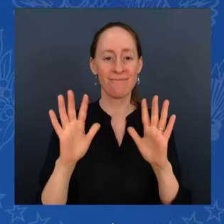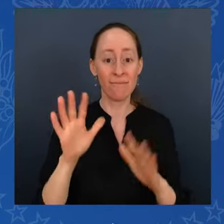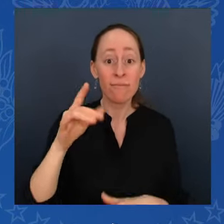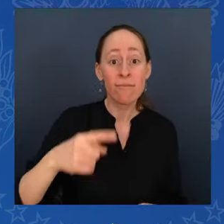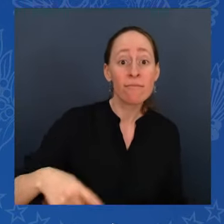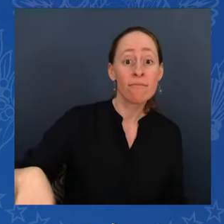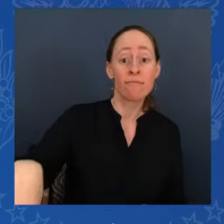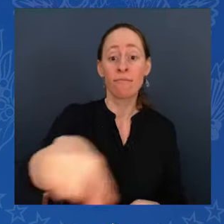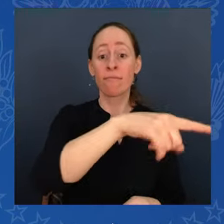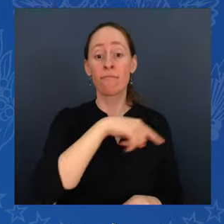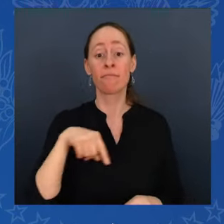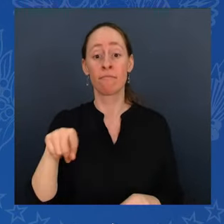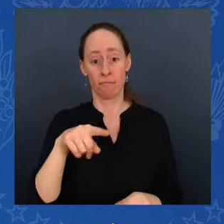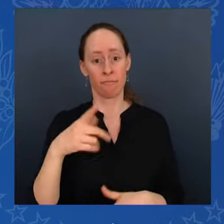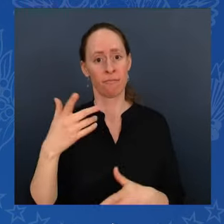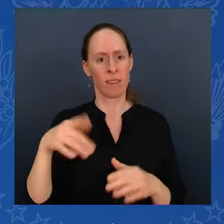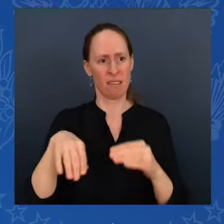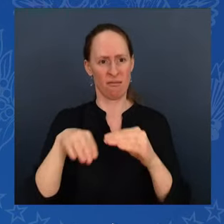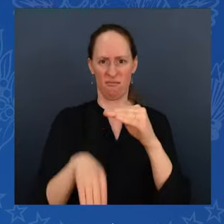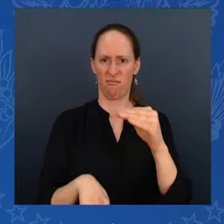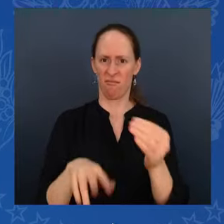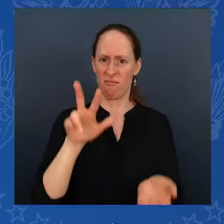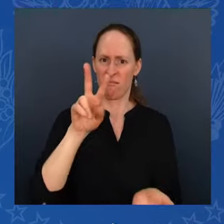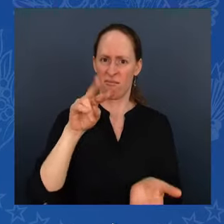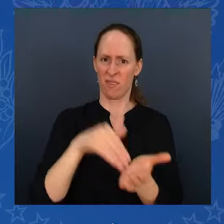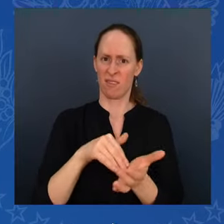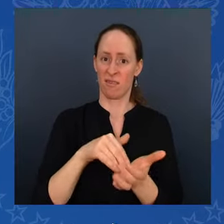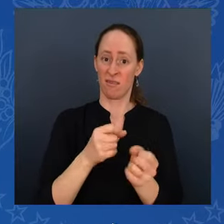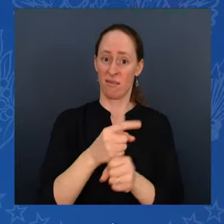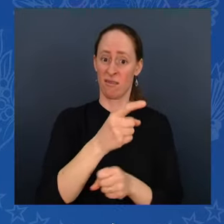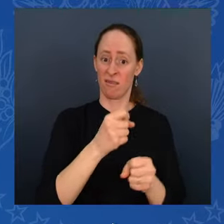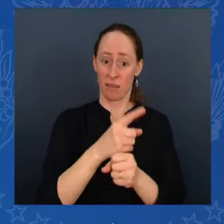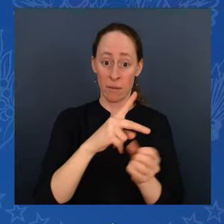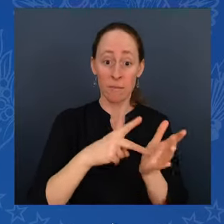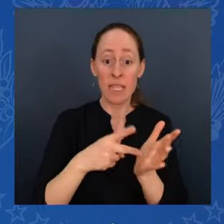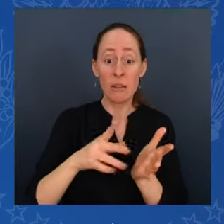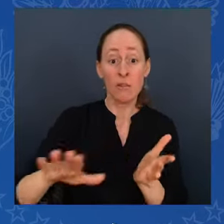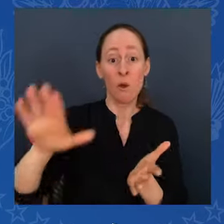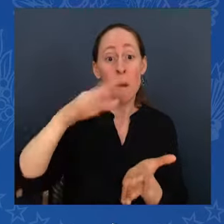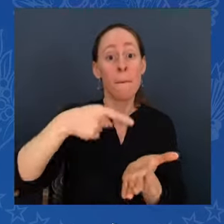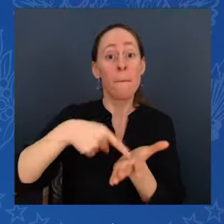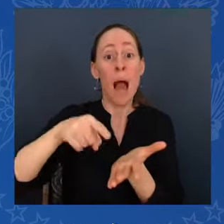their monthly student payments will be dropped to zero as long as they're that.